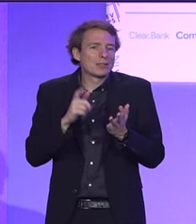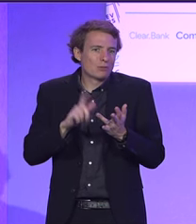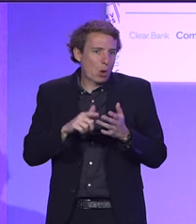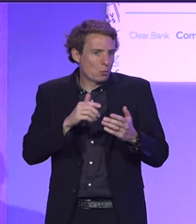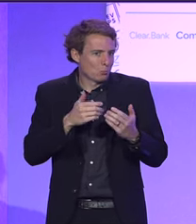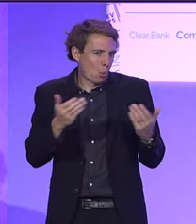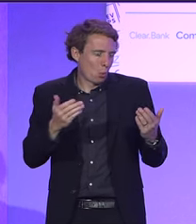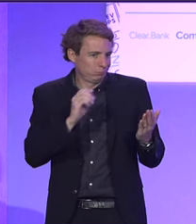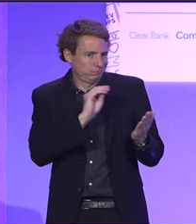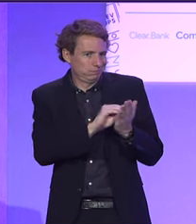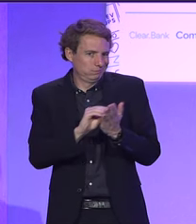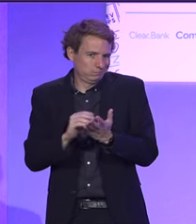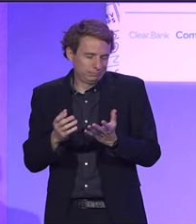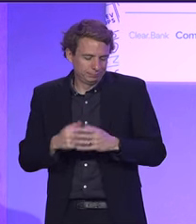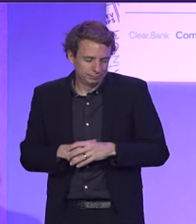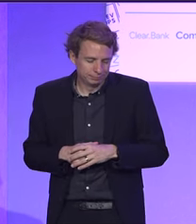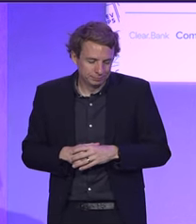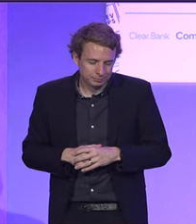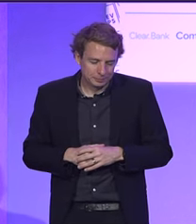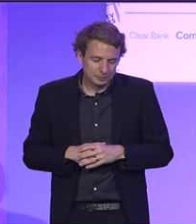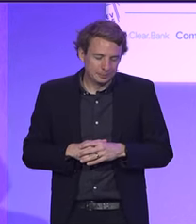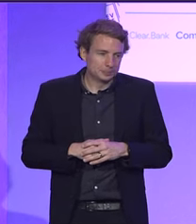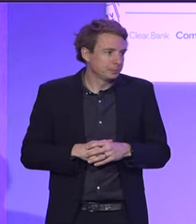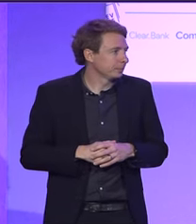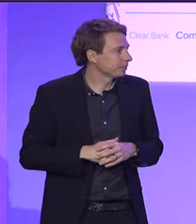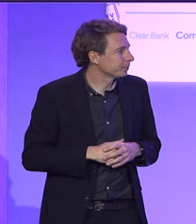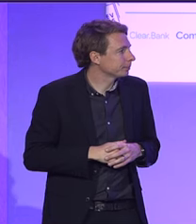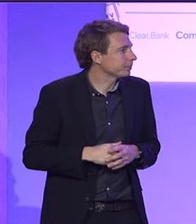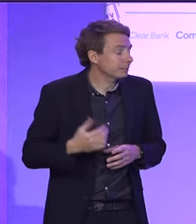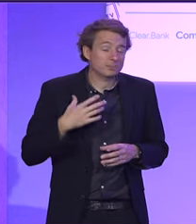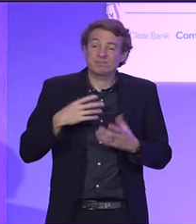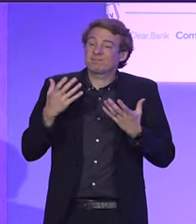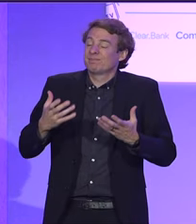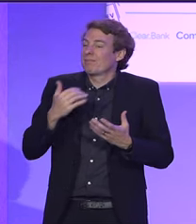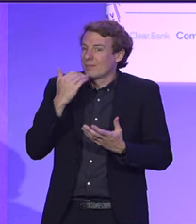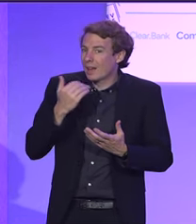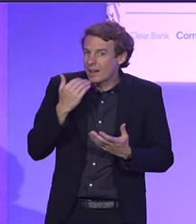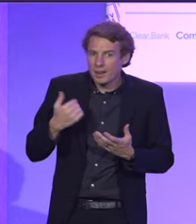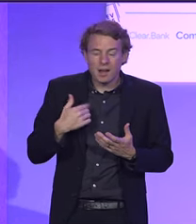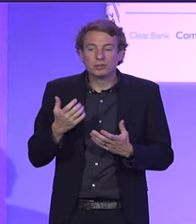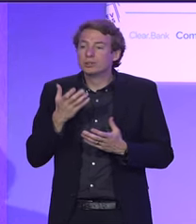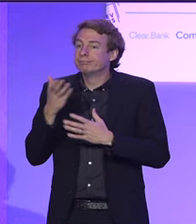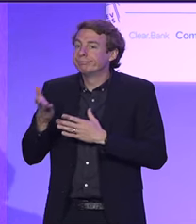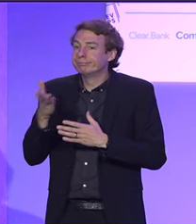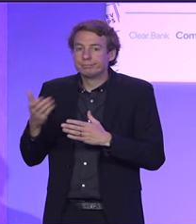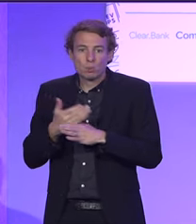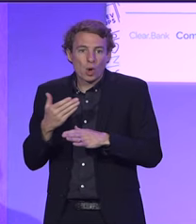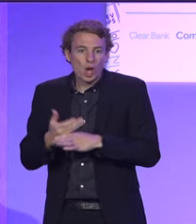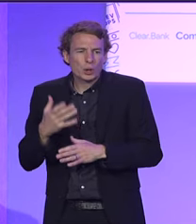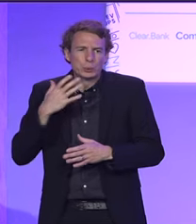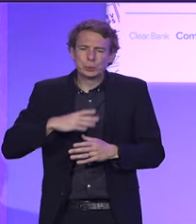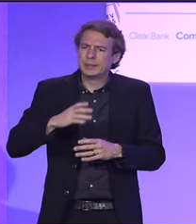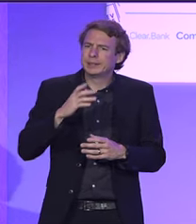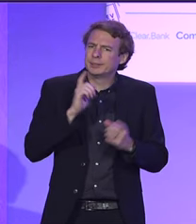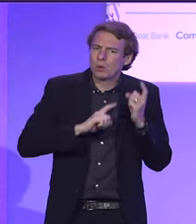So unfortunately, it's no longer enough to just be a great developer. You need to be speaking at conferences, blogging, committing to open source, engaging